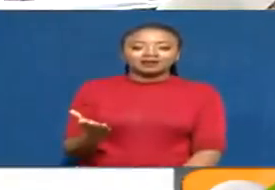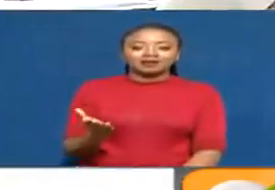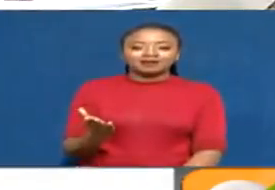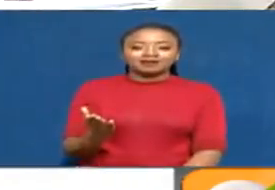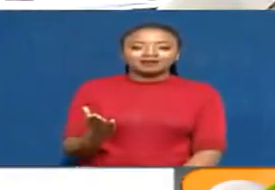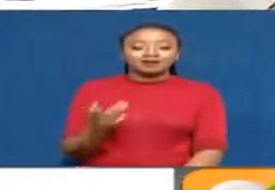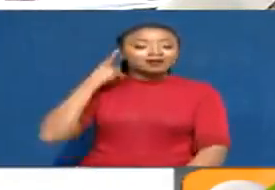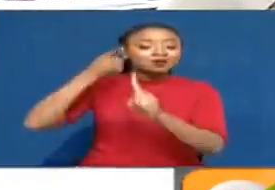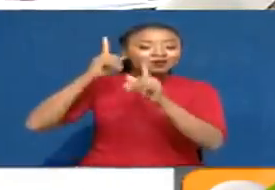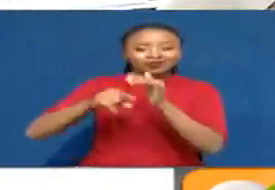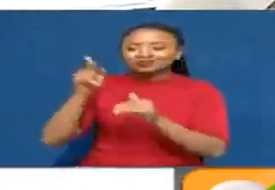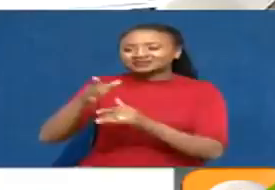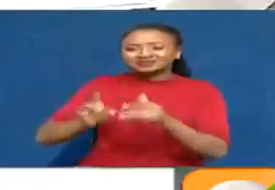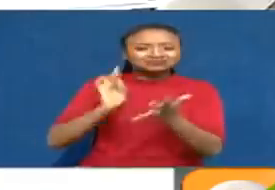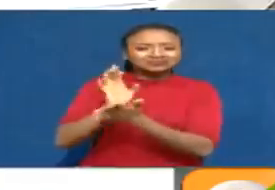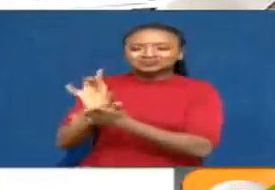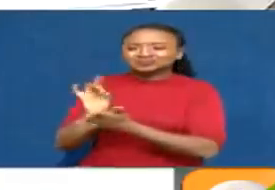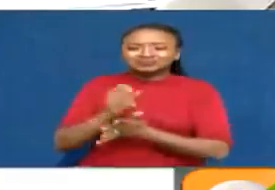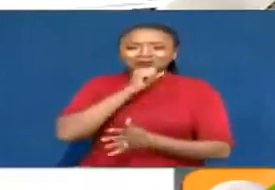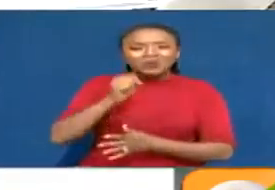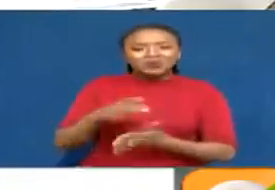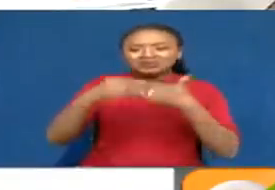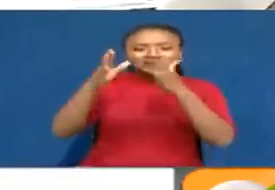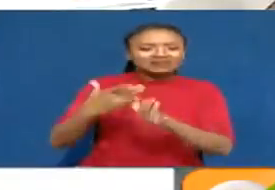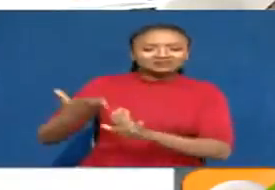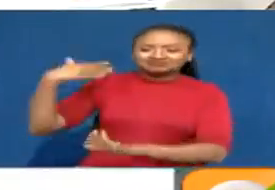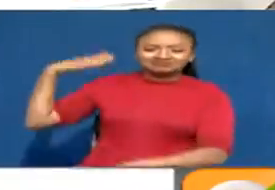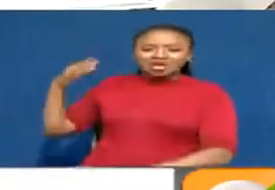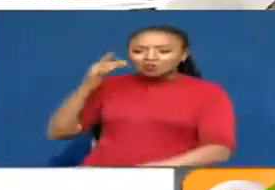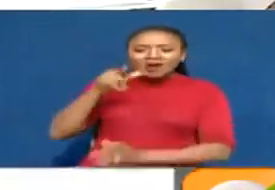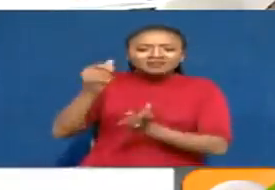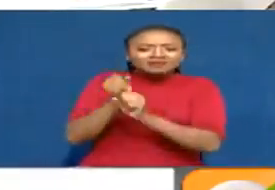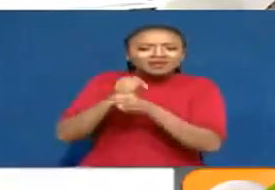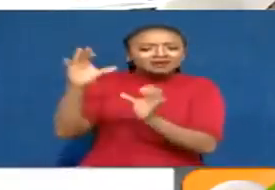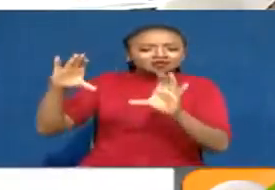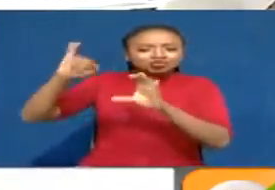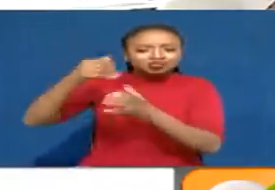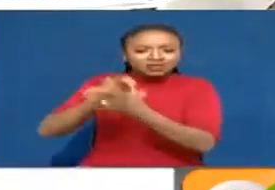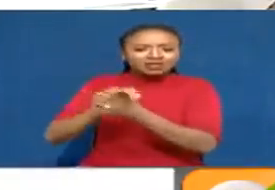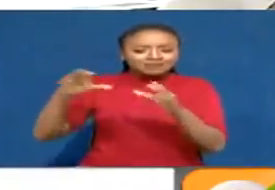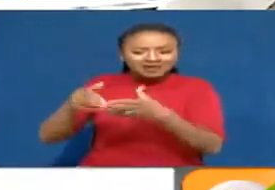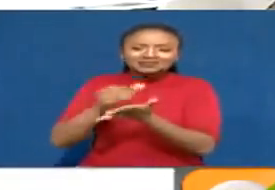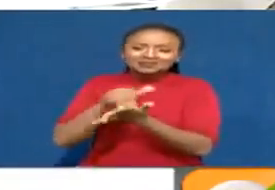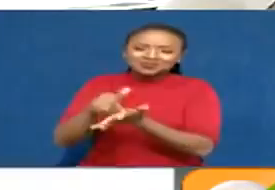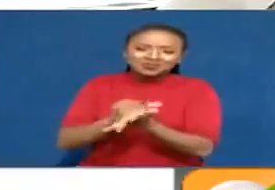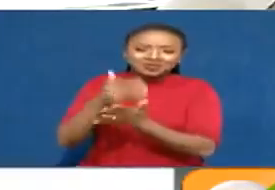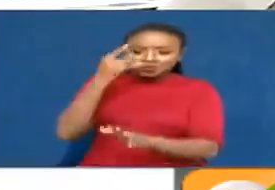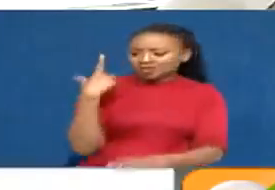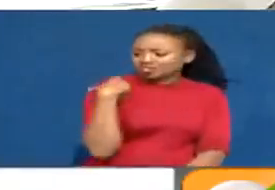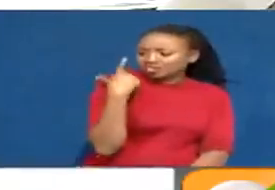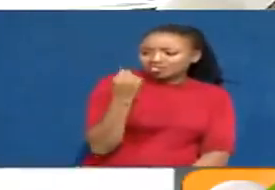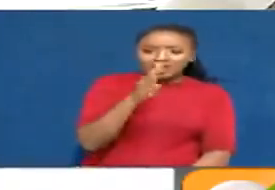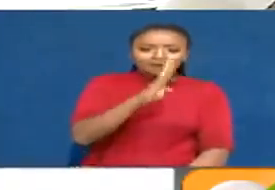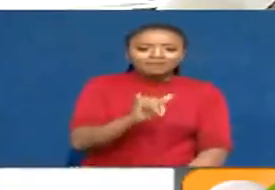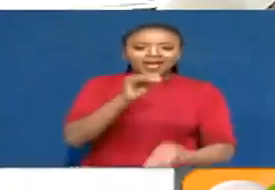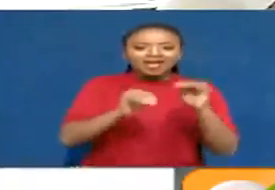interim officials accused of weakening the party and orchestrating an exodus of members. Jubilee has suffered a streak of losses in recent